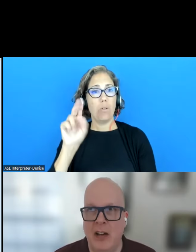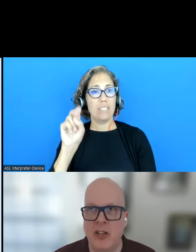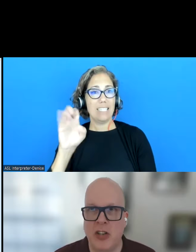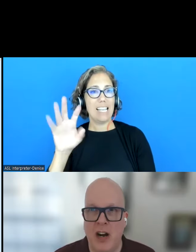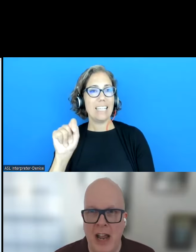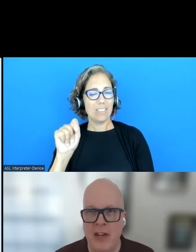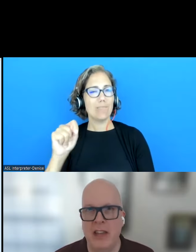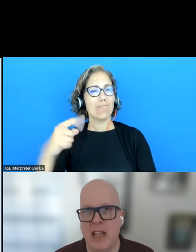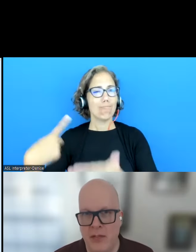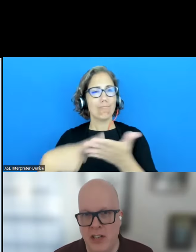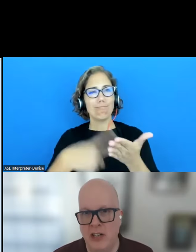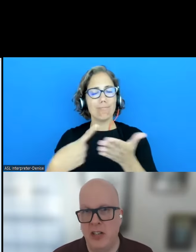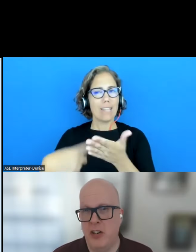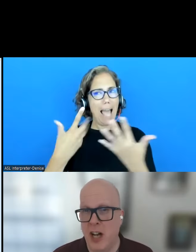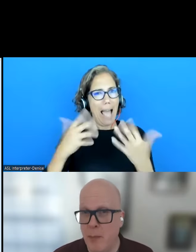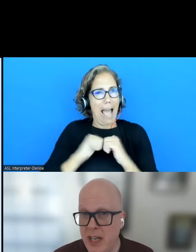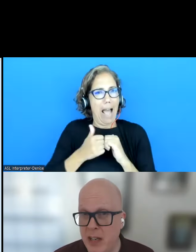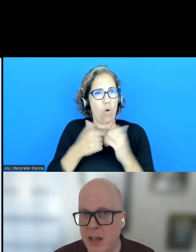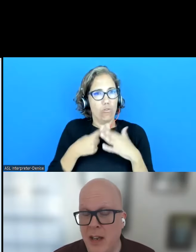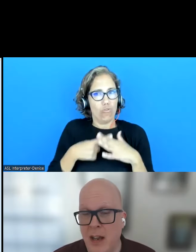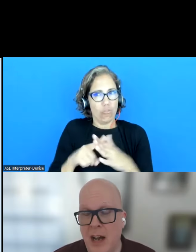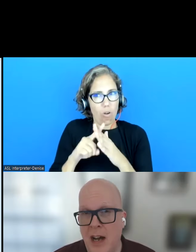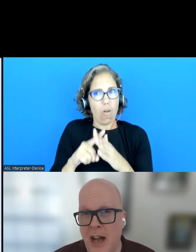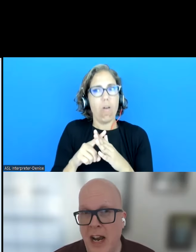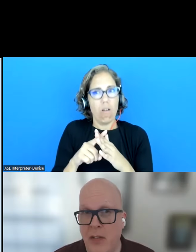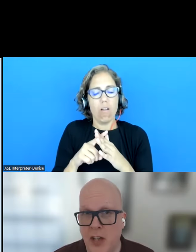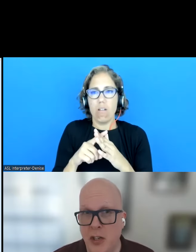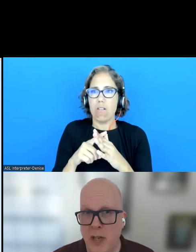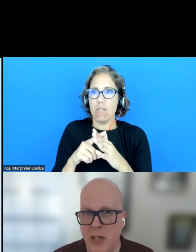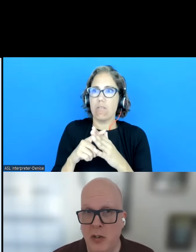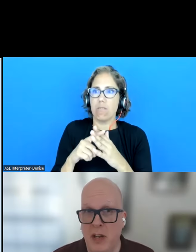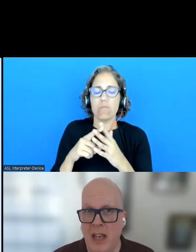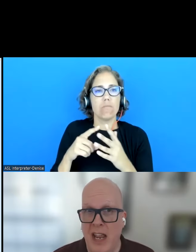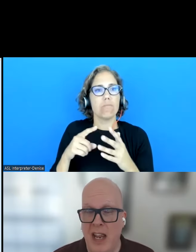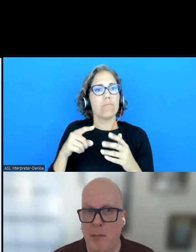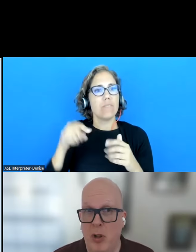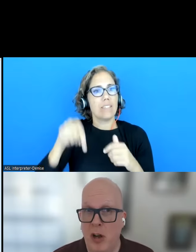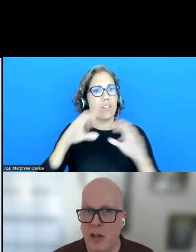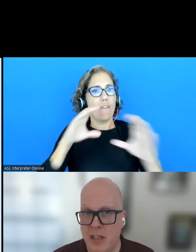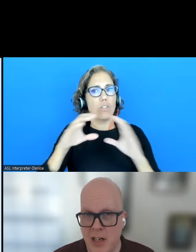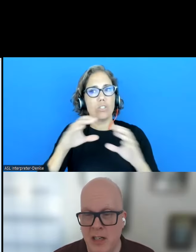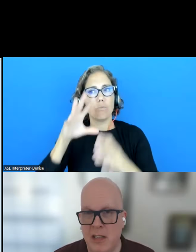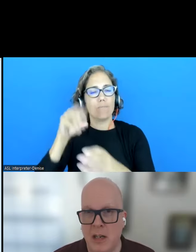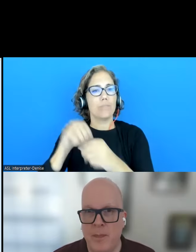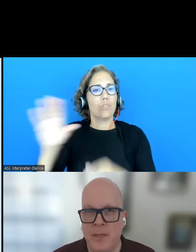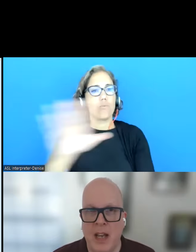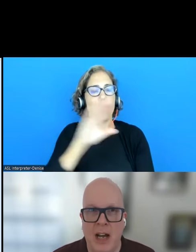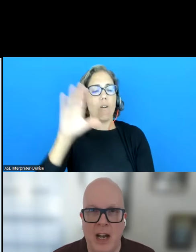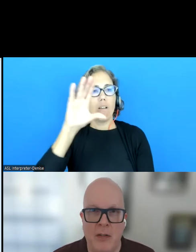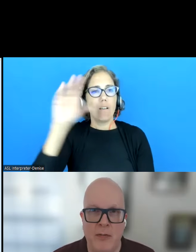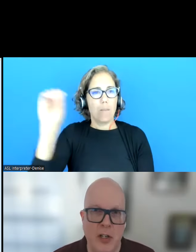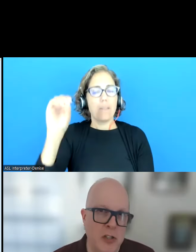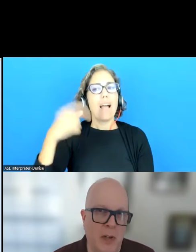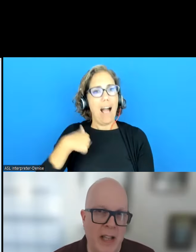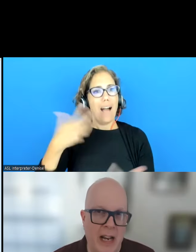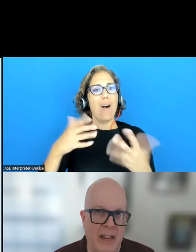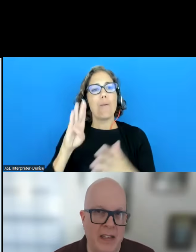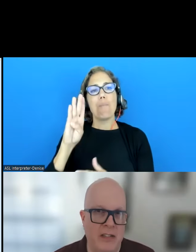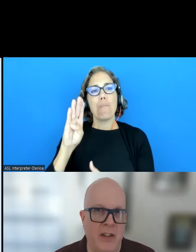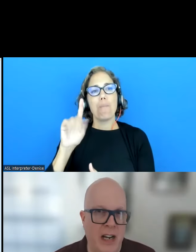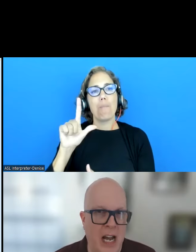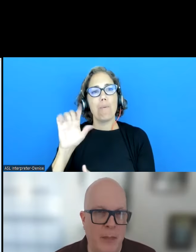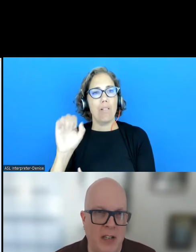specifically how to start having these conversations at your company. And I've also been doing a blog series for